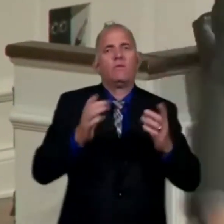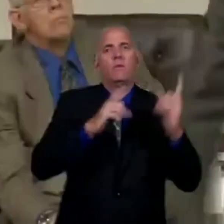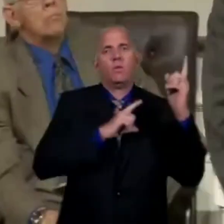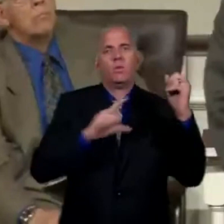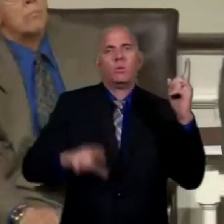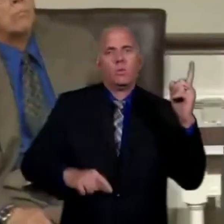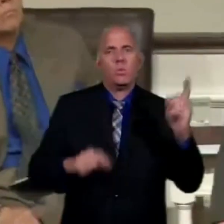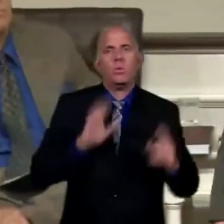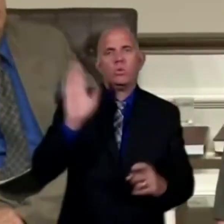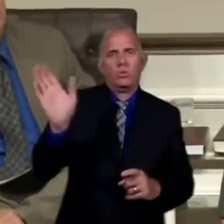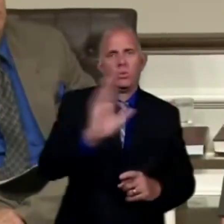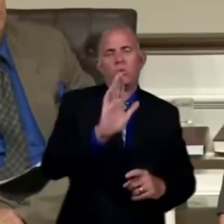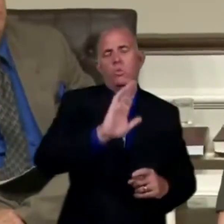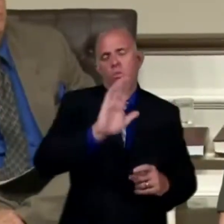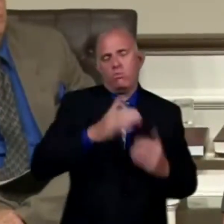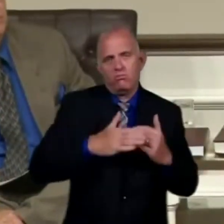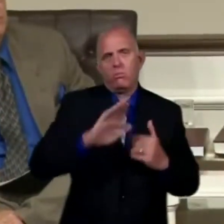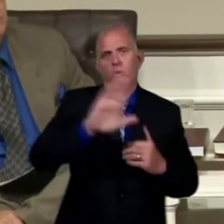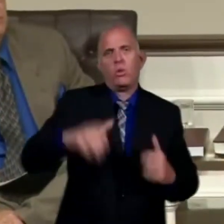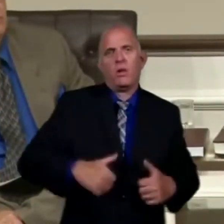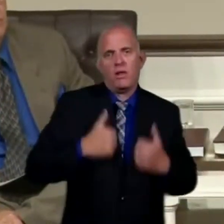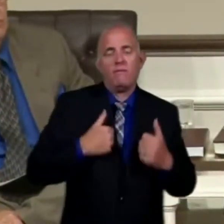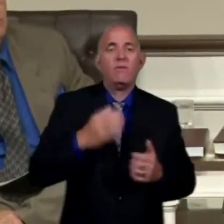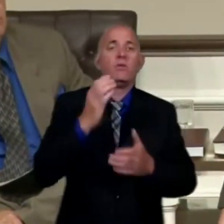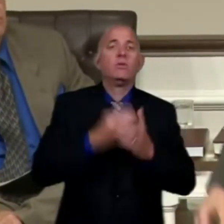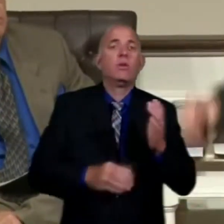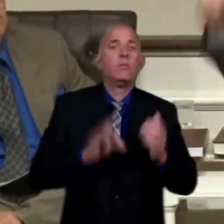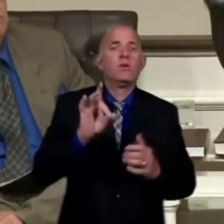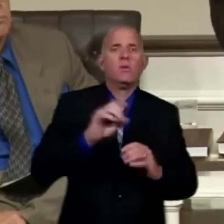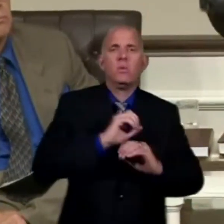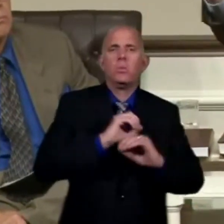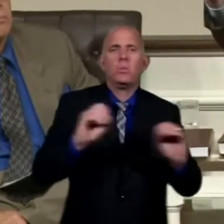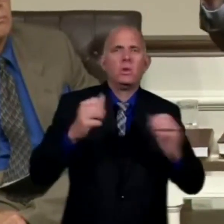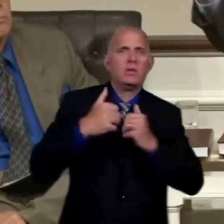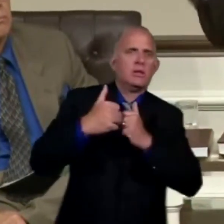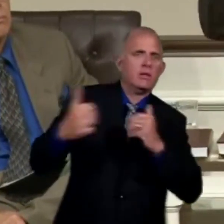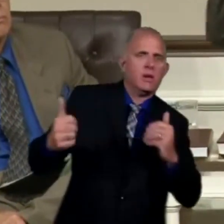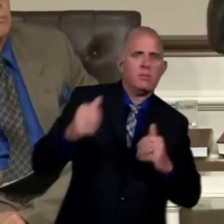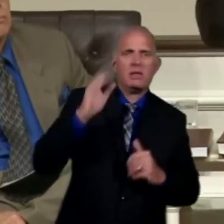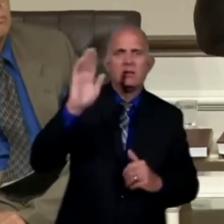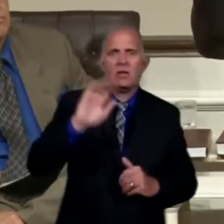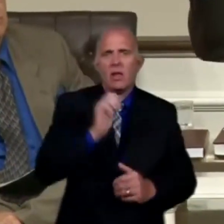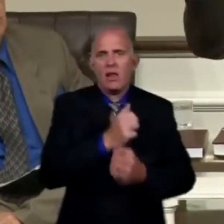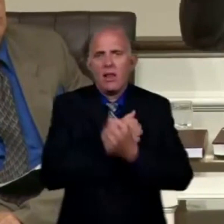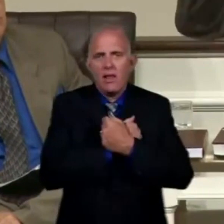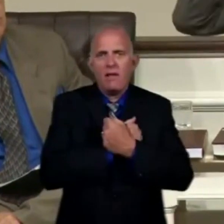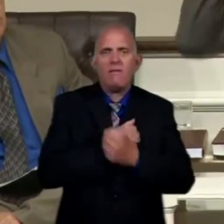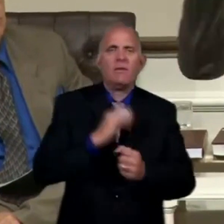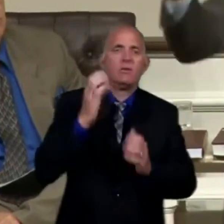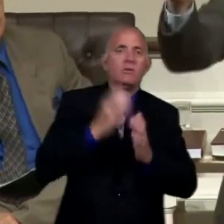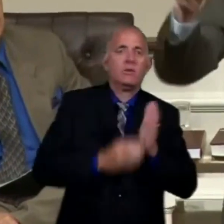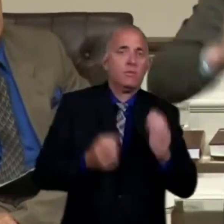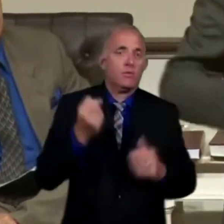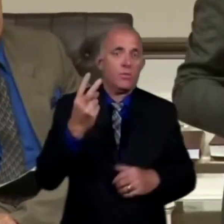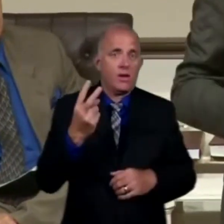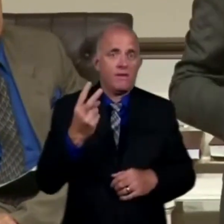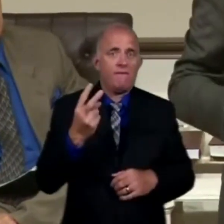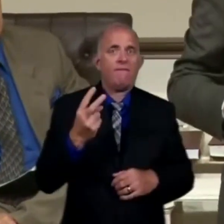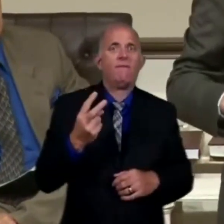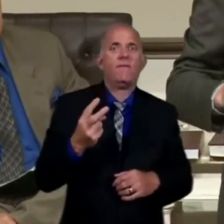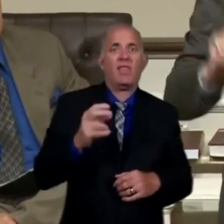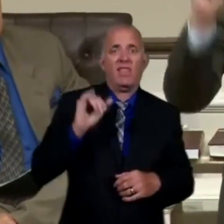ends chapter 8 talking about how that nothing can separate us from the love of God. In chapter 12, he says, now, because of that, serve the